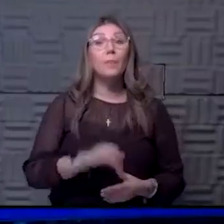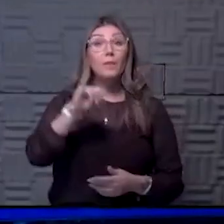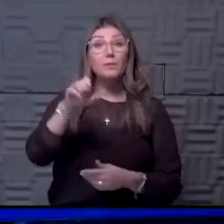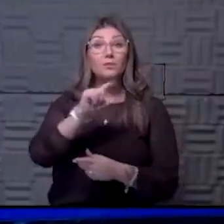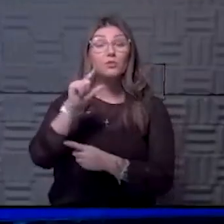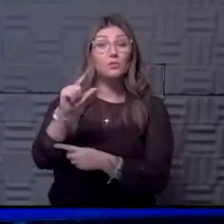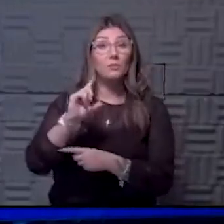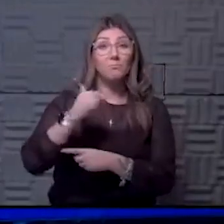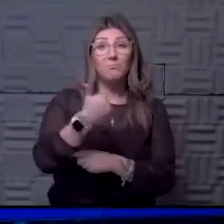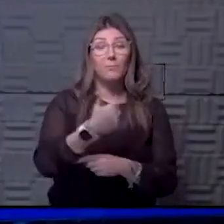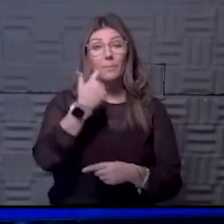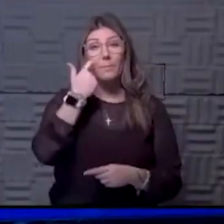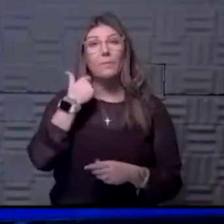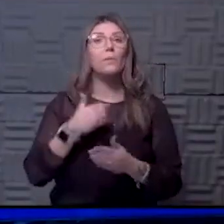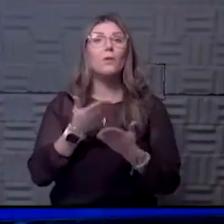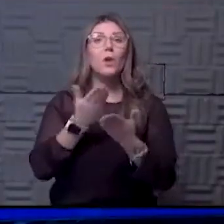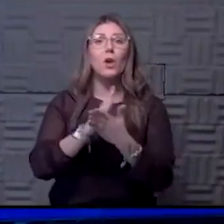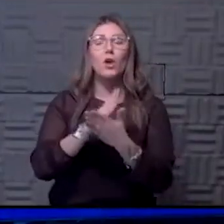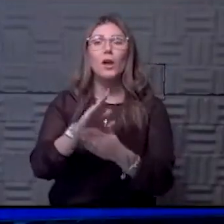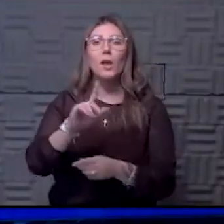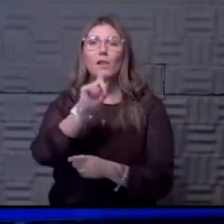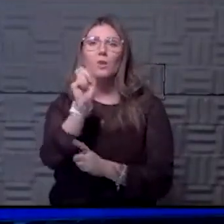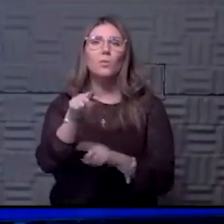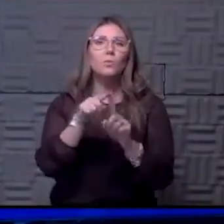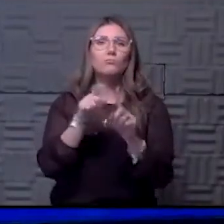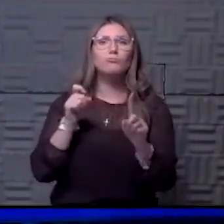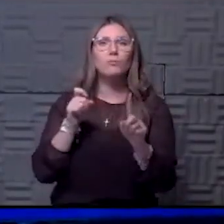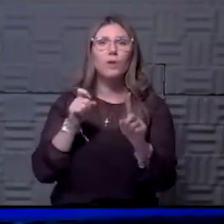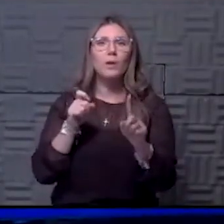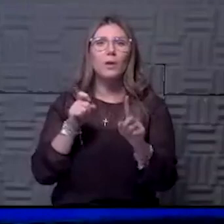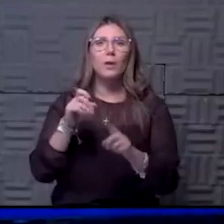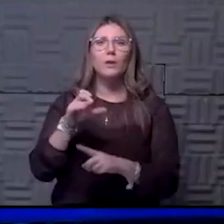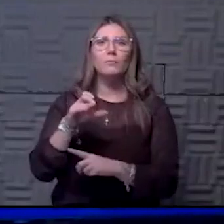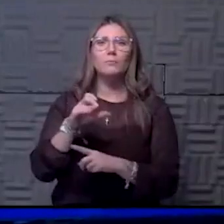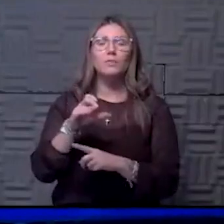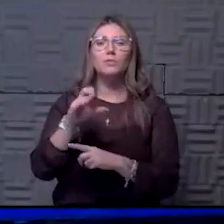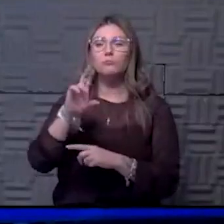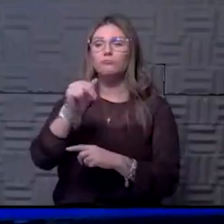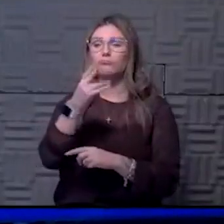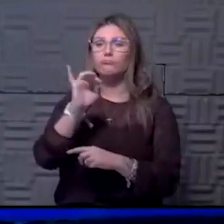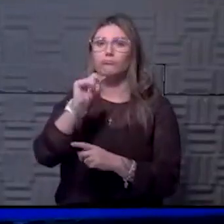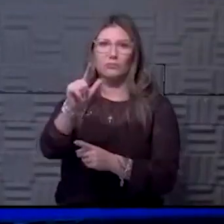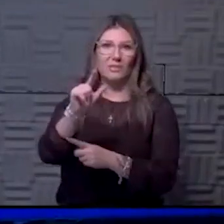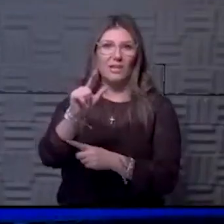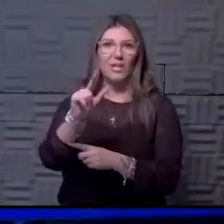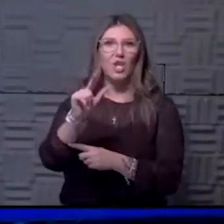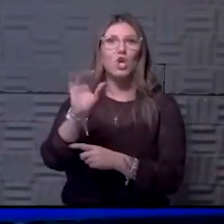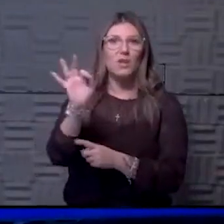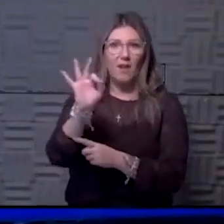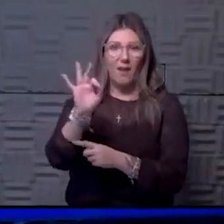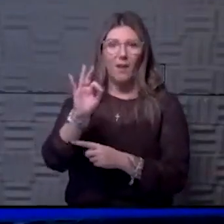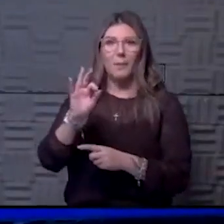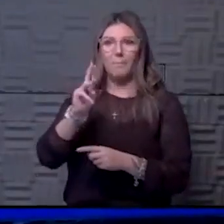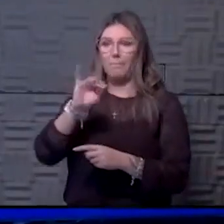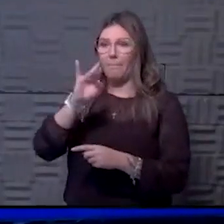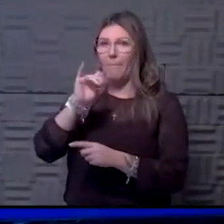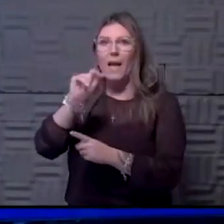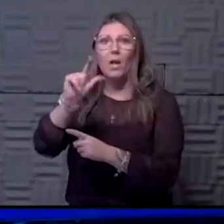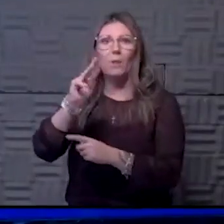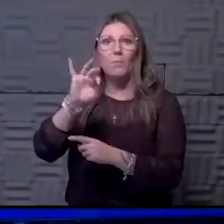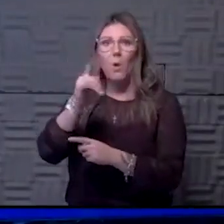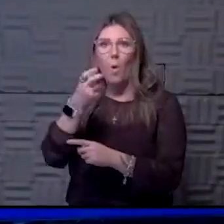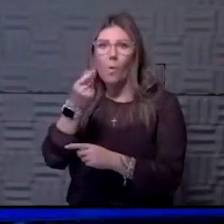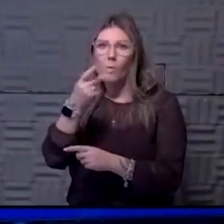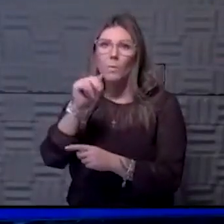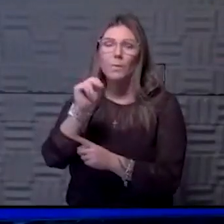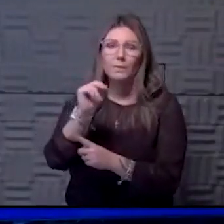Jill? All right, we have a question from Channel 9's Michael Mahoney for Senator Moran. It says,